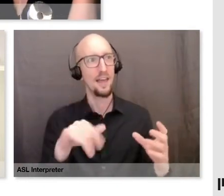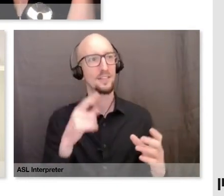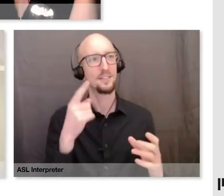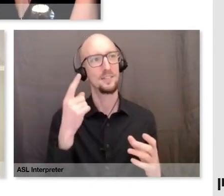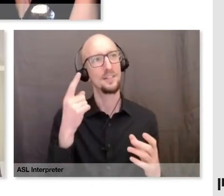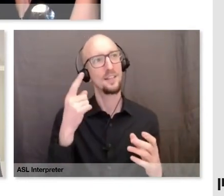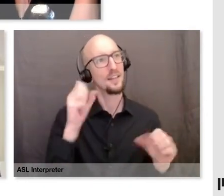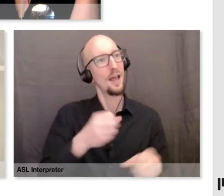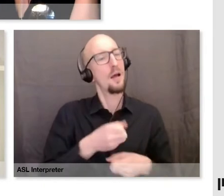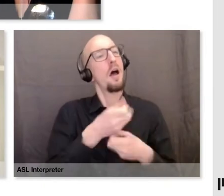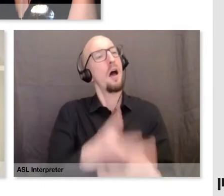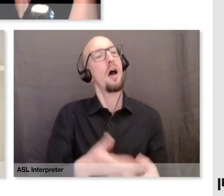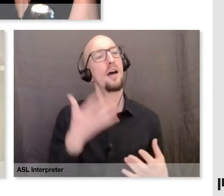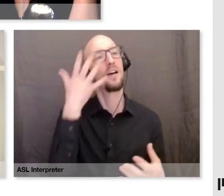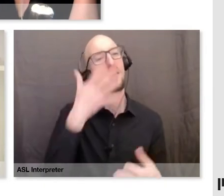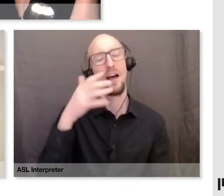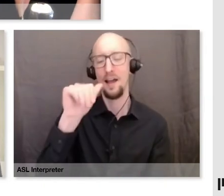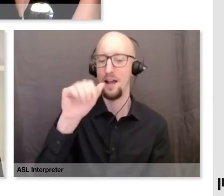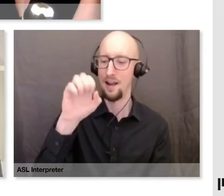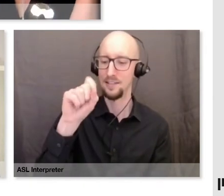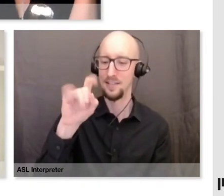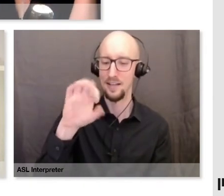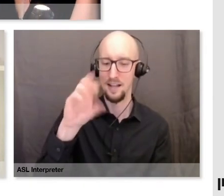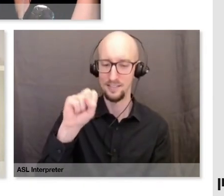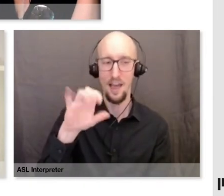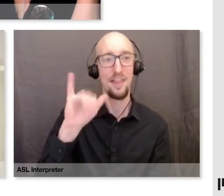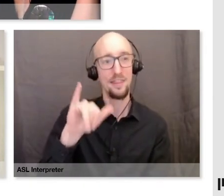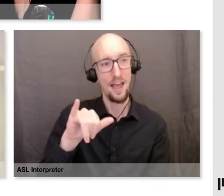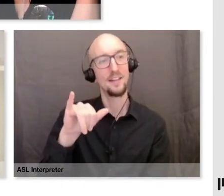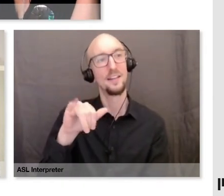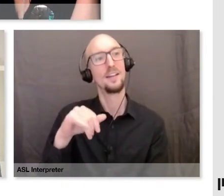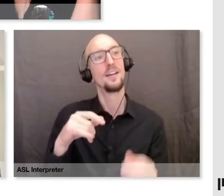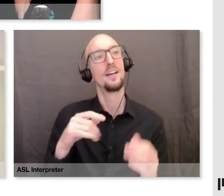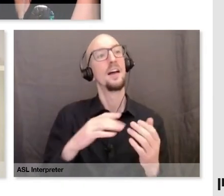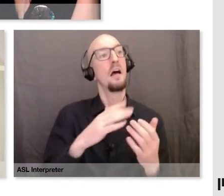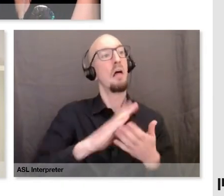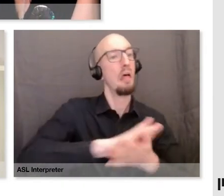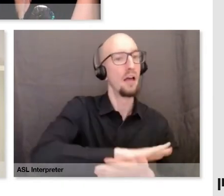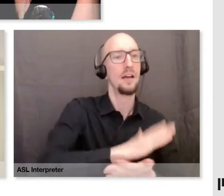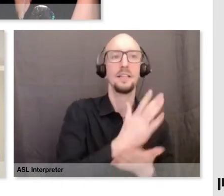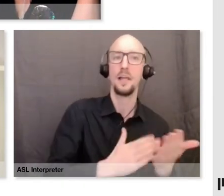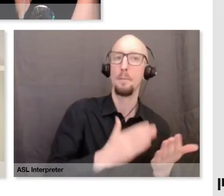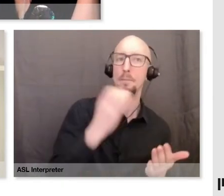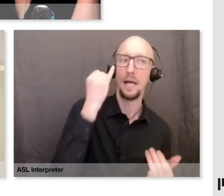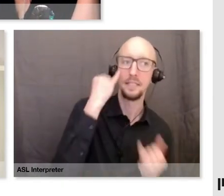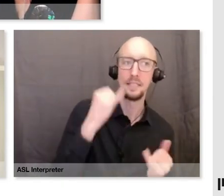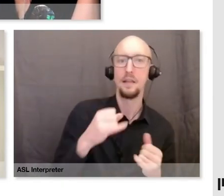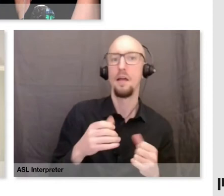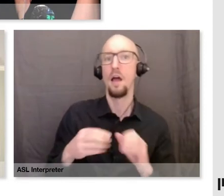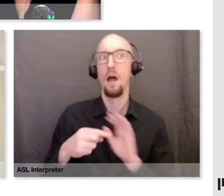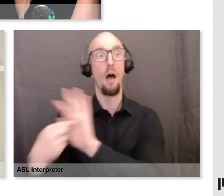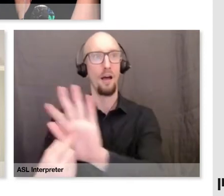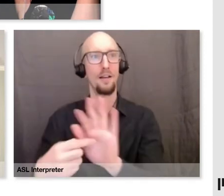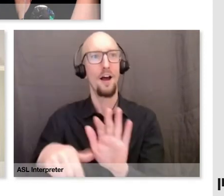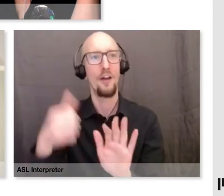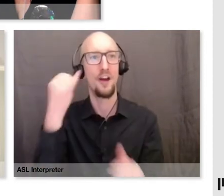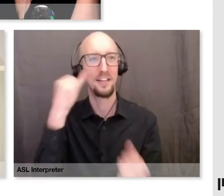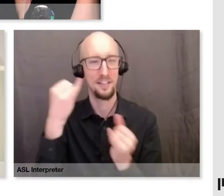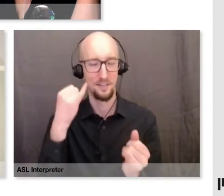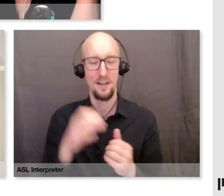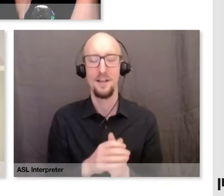producing an aesthetics that does and does not surface particular mm-hmm. kinds of matters of concern. I want to get back to aesthetics and ask